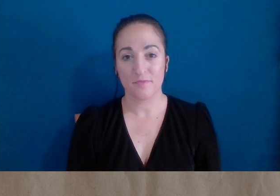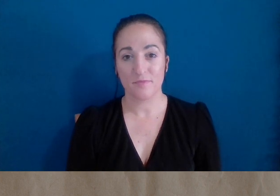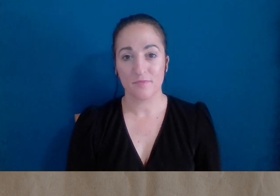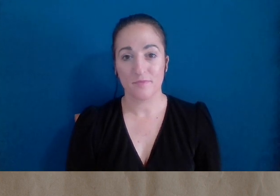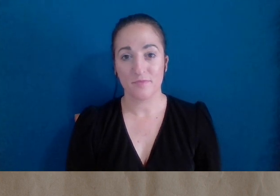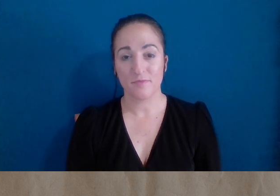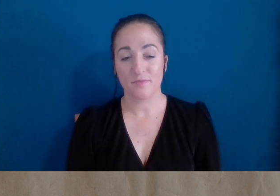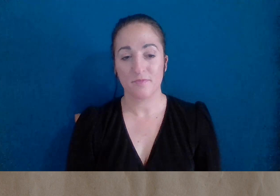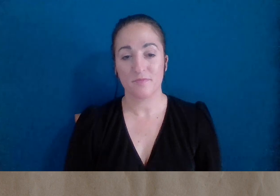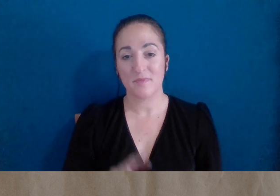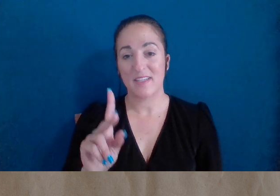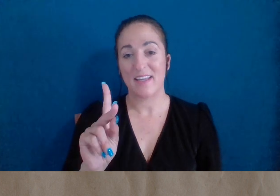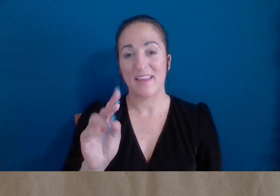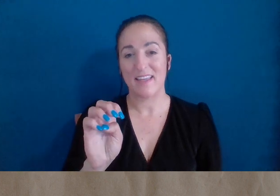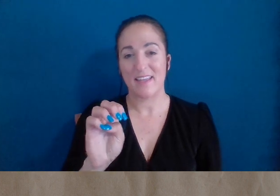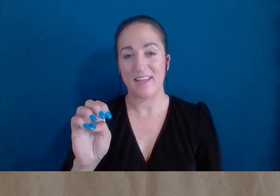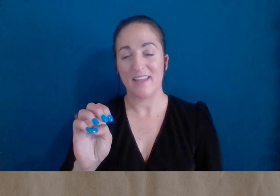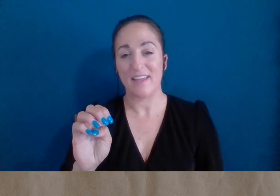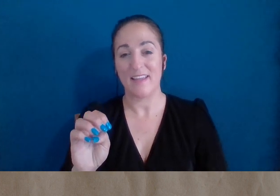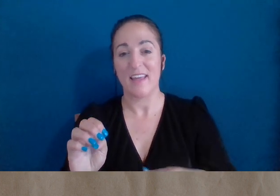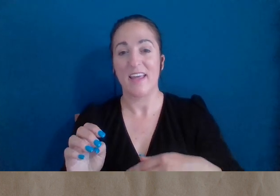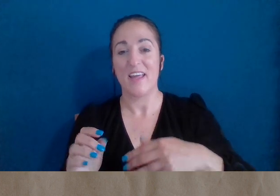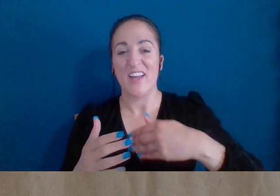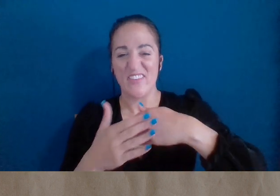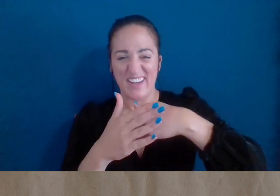Go around this little kneecap.